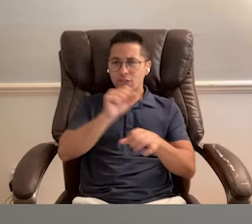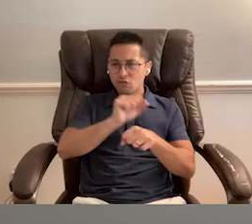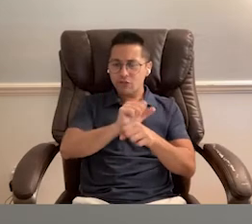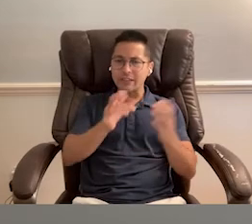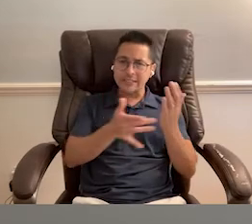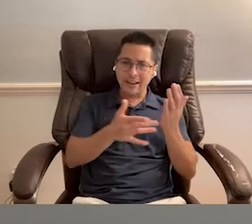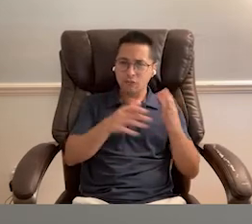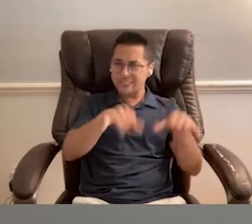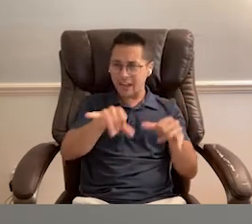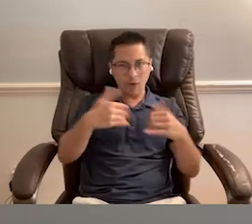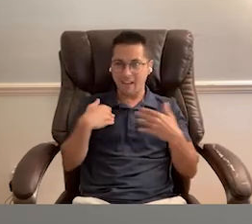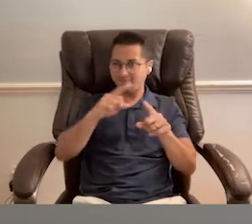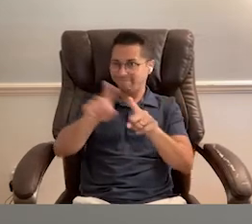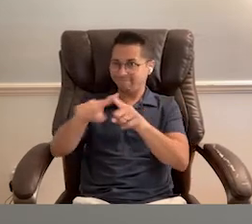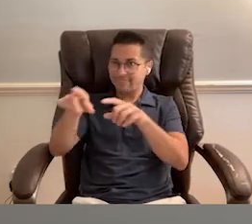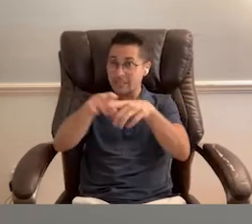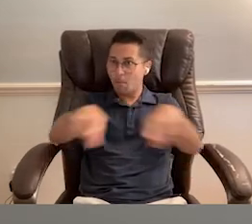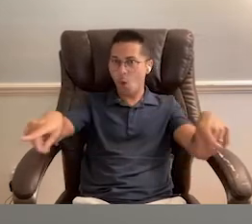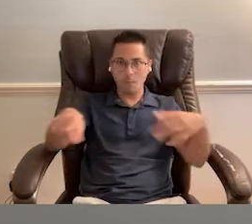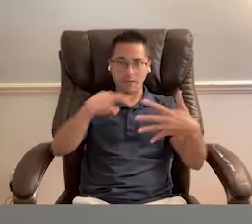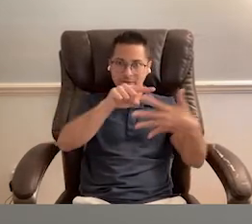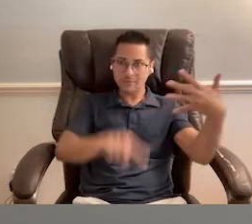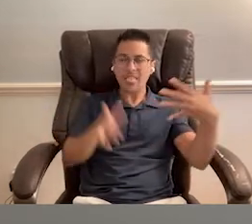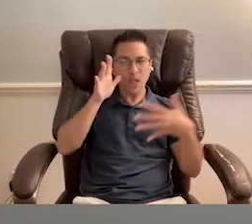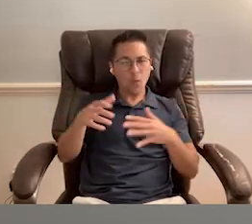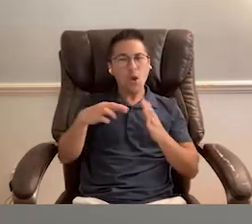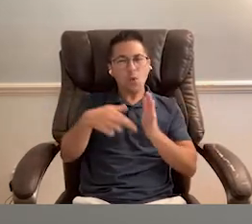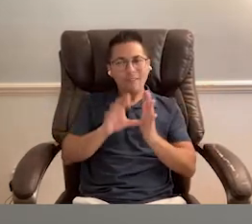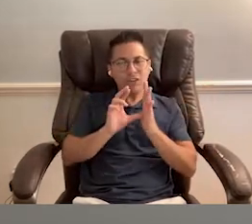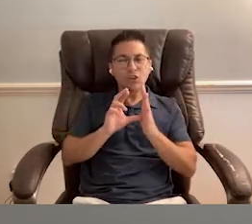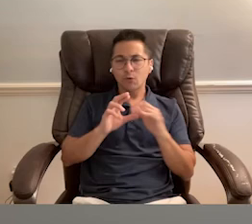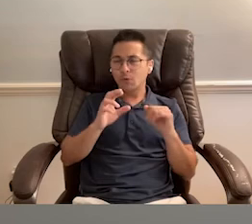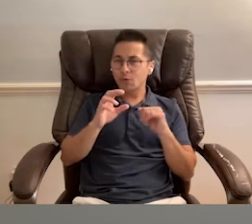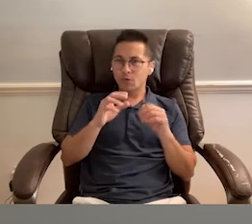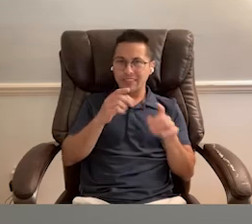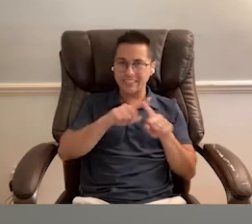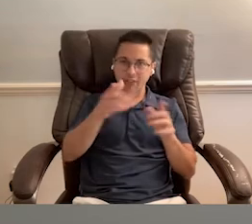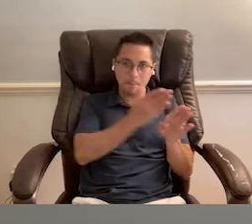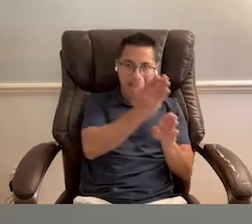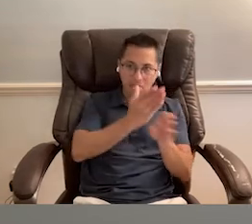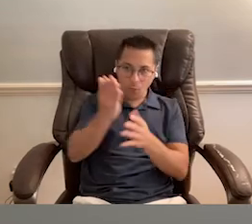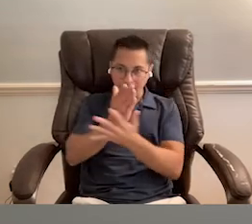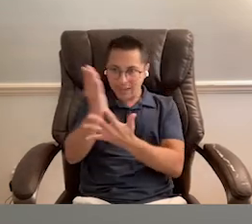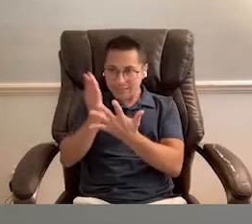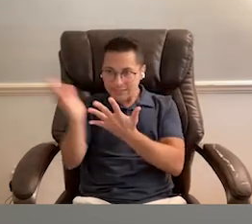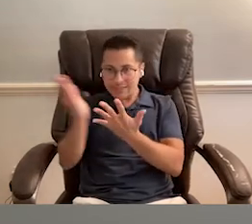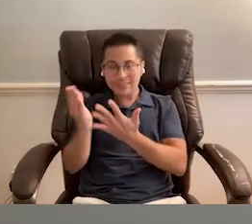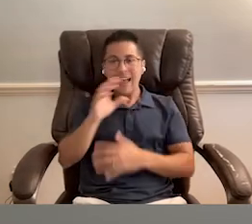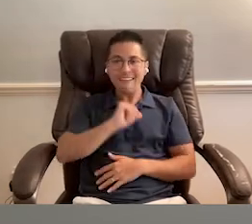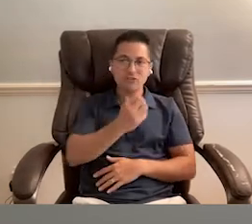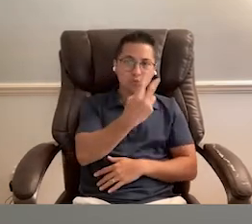technical standard diploma. There's so many different diplomas. So they're going to review the different diploma pathways during every IEP as of the age of 12